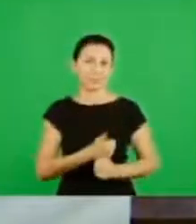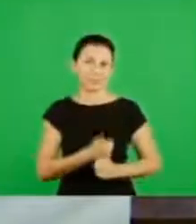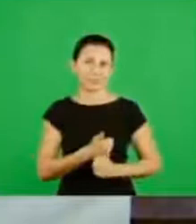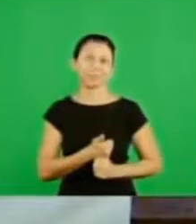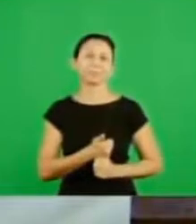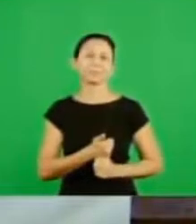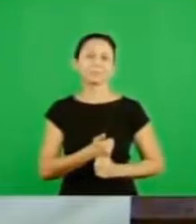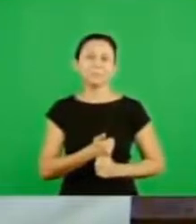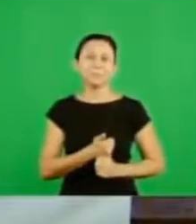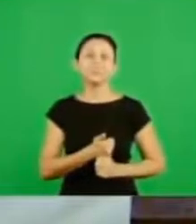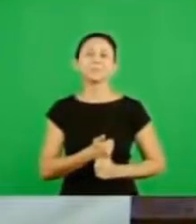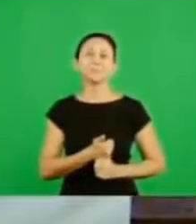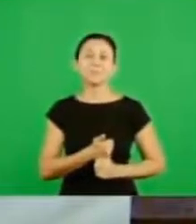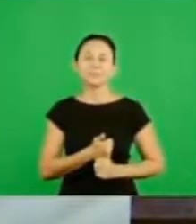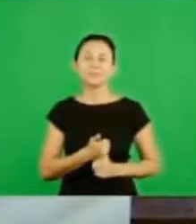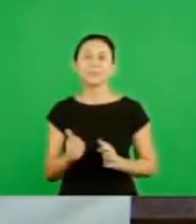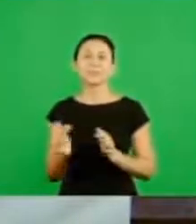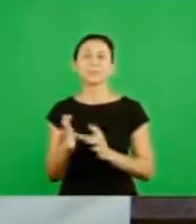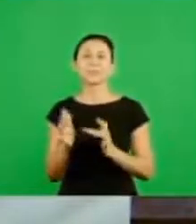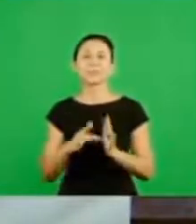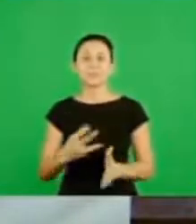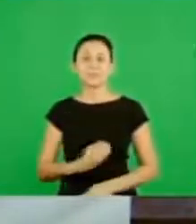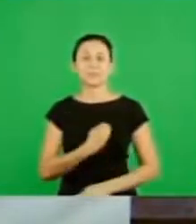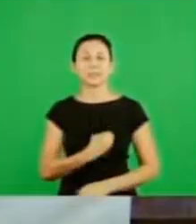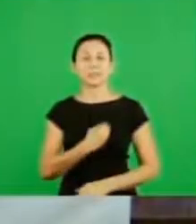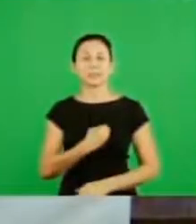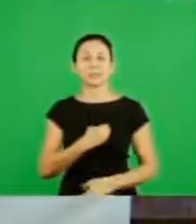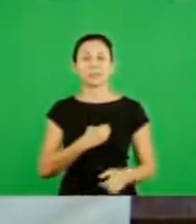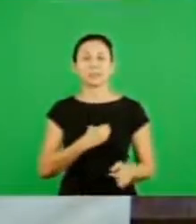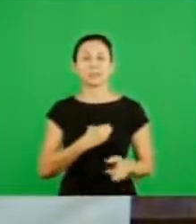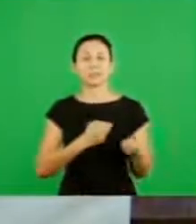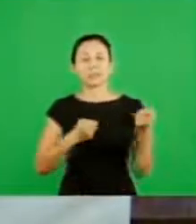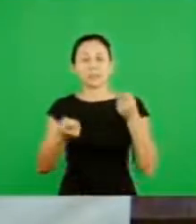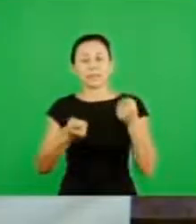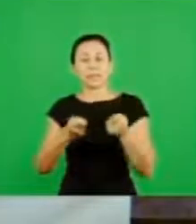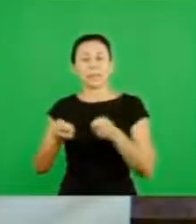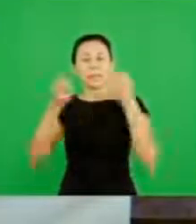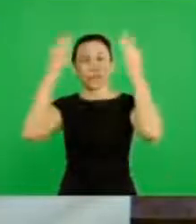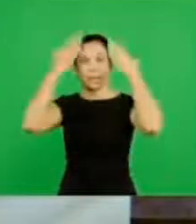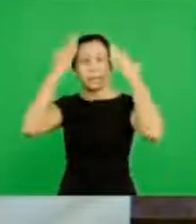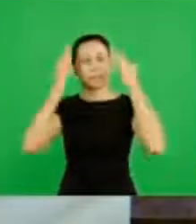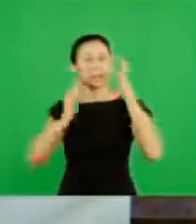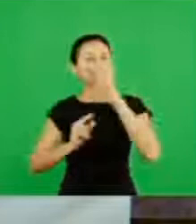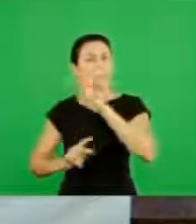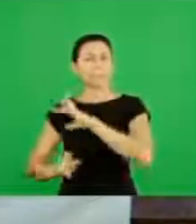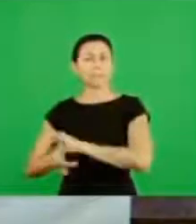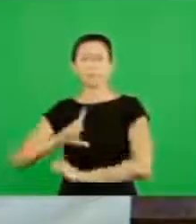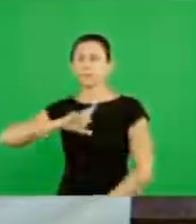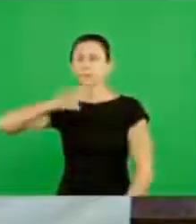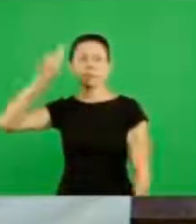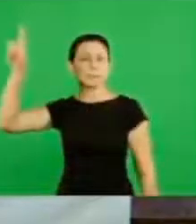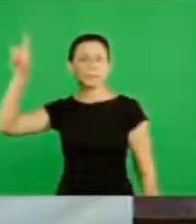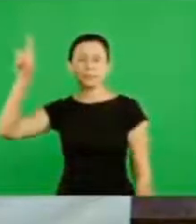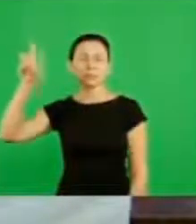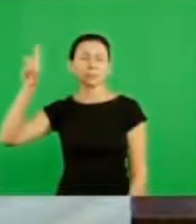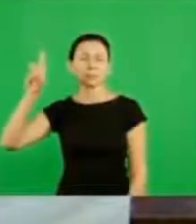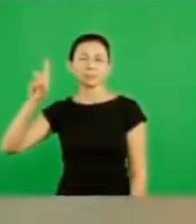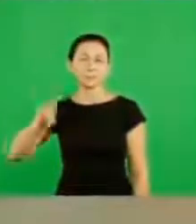who stayed behind, that people commemorate his death. No, the one who resurrected and is alive and reigns